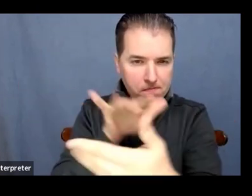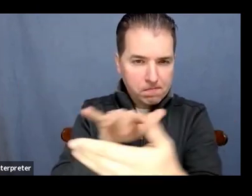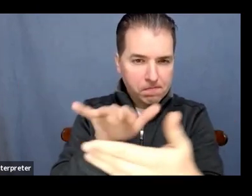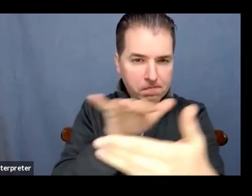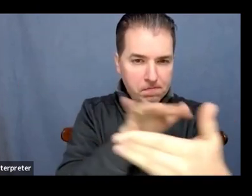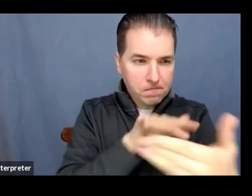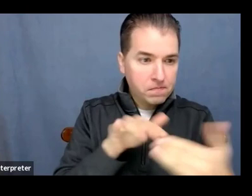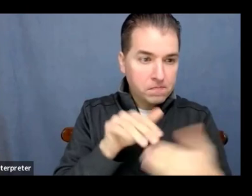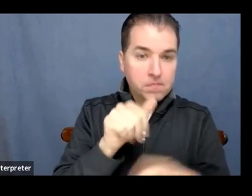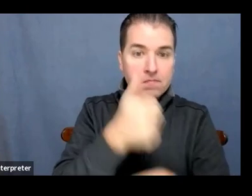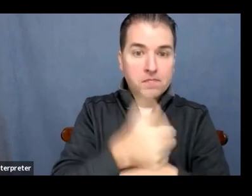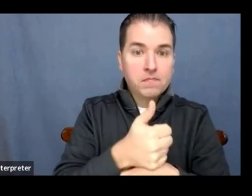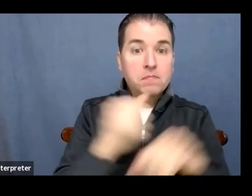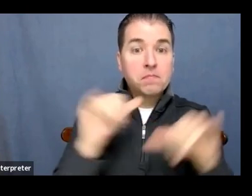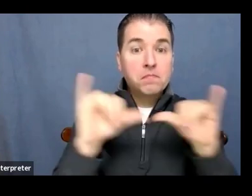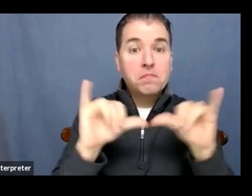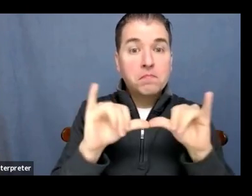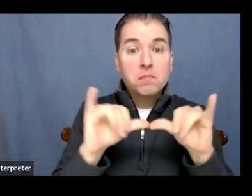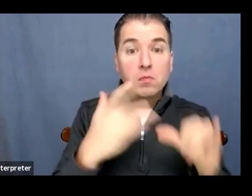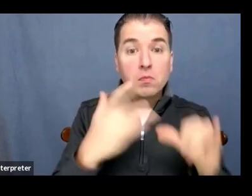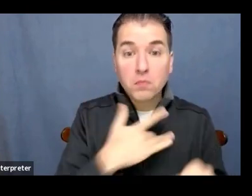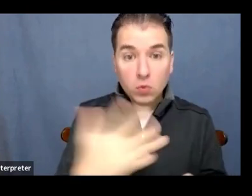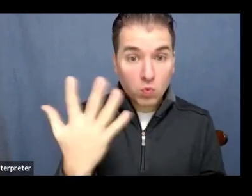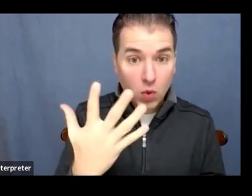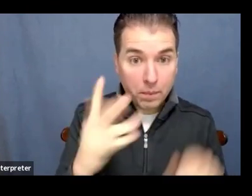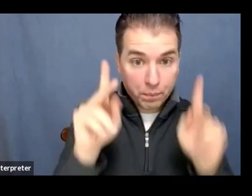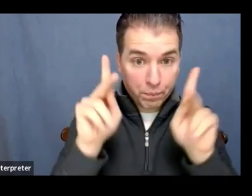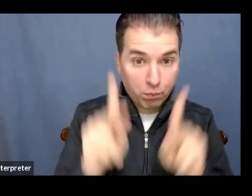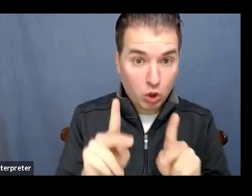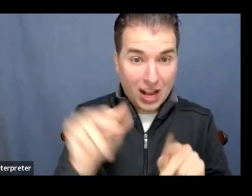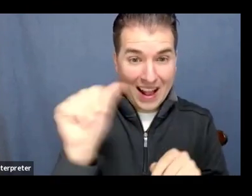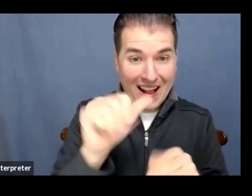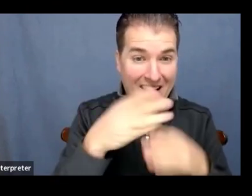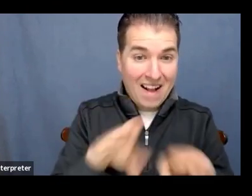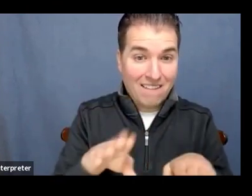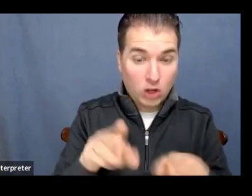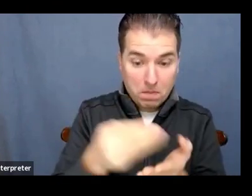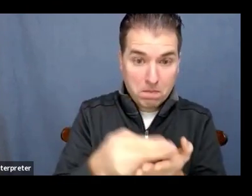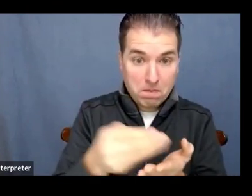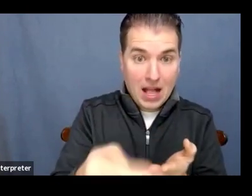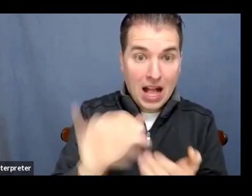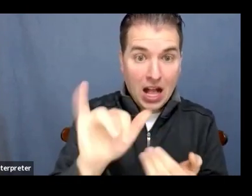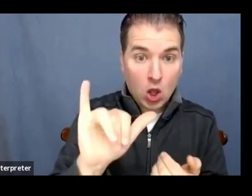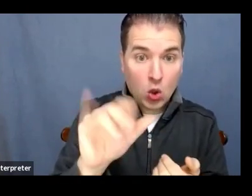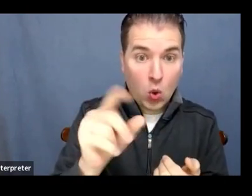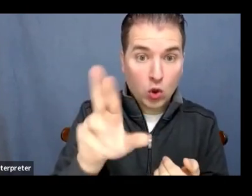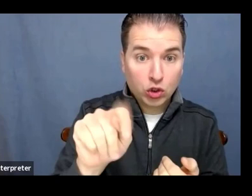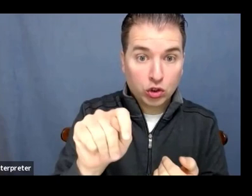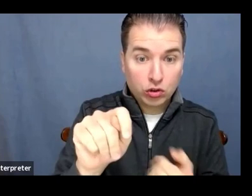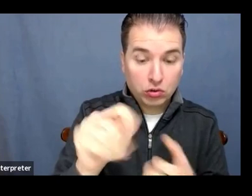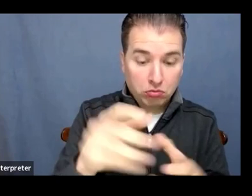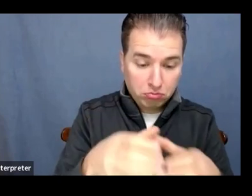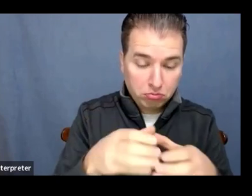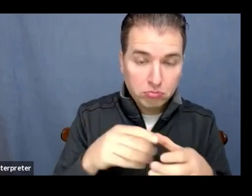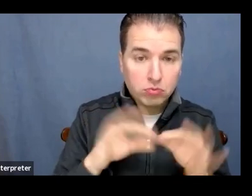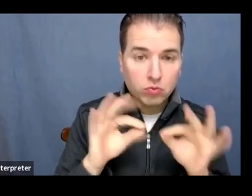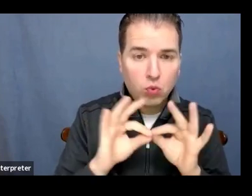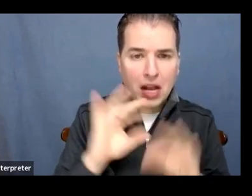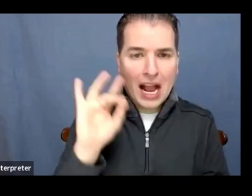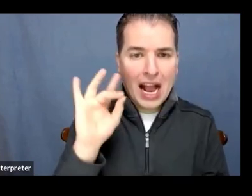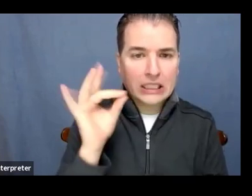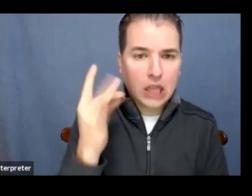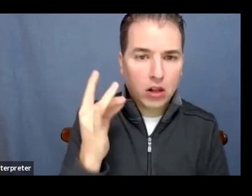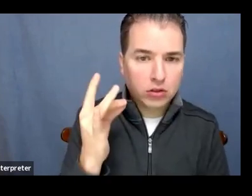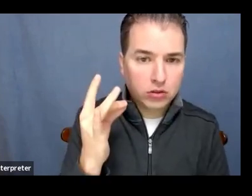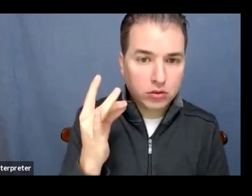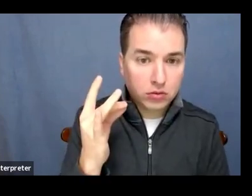So every time someone comes in to buy yogurt, they're typically going to spend $8. And they're typically going to come in